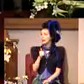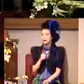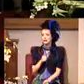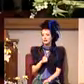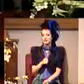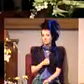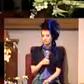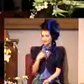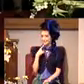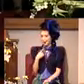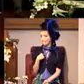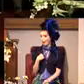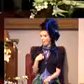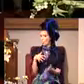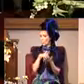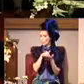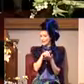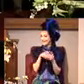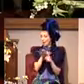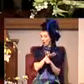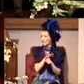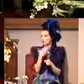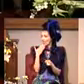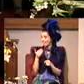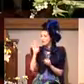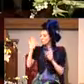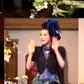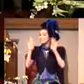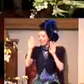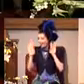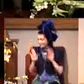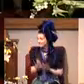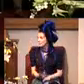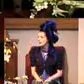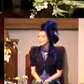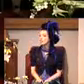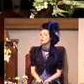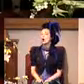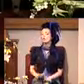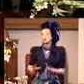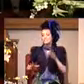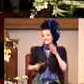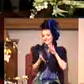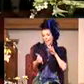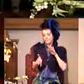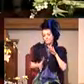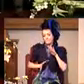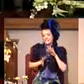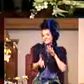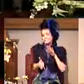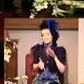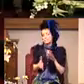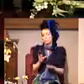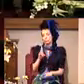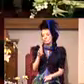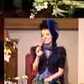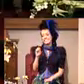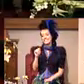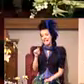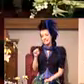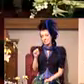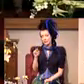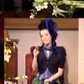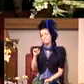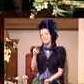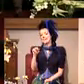my shortcomings. But resentments. You know, we hold on to resentments long before they need to be let go of. You know,